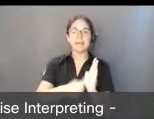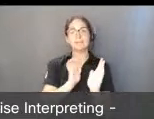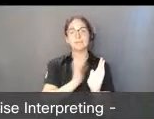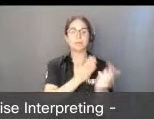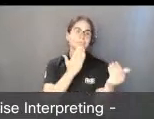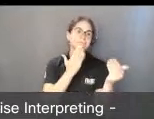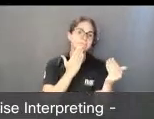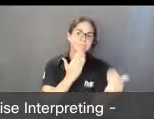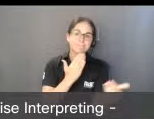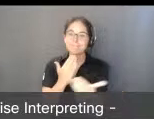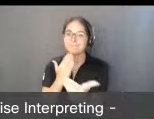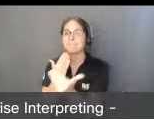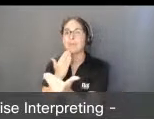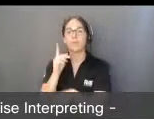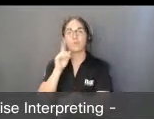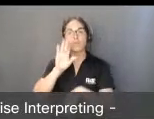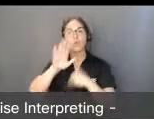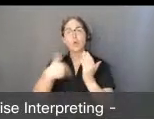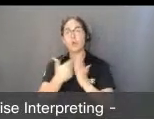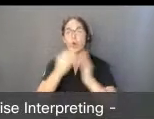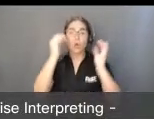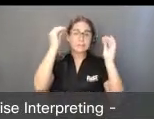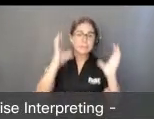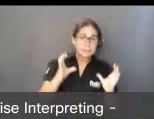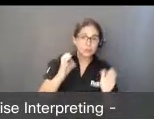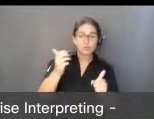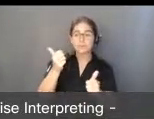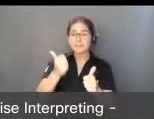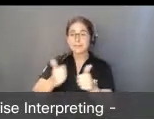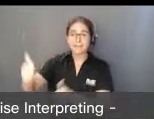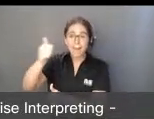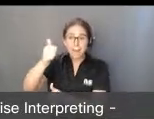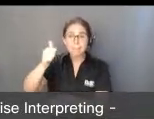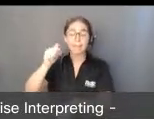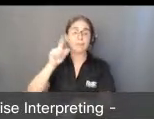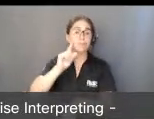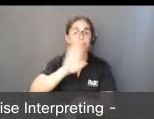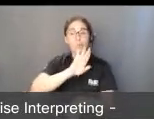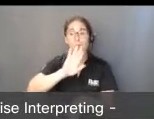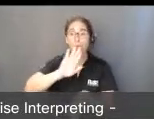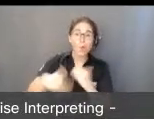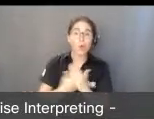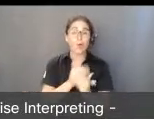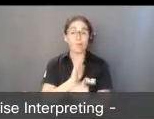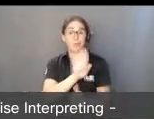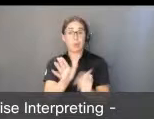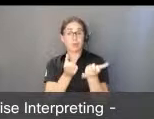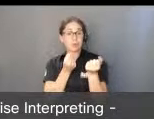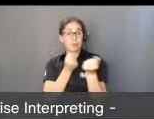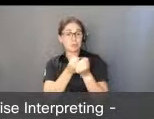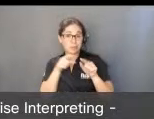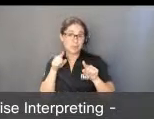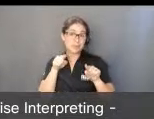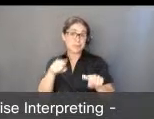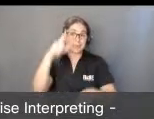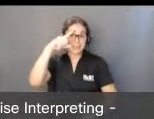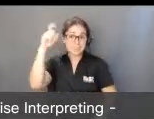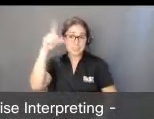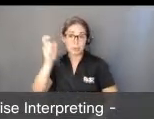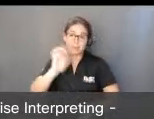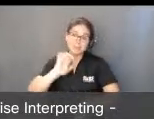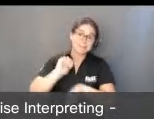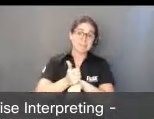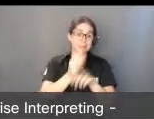to all of our teachers, admin, and everybody for their support throughout the summer and working hard to put all these plans together